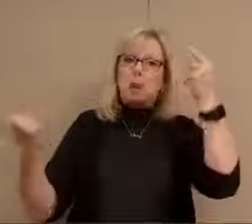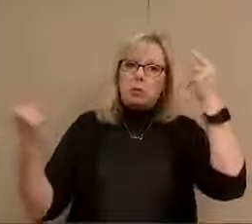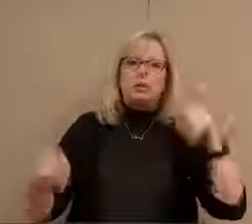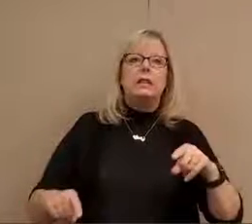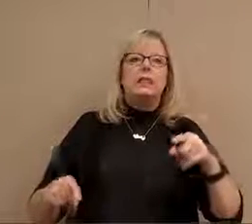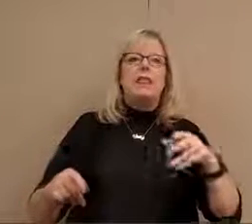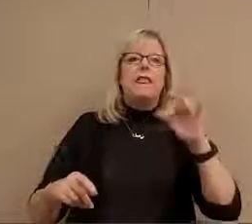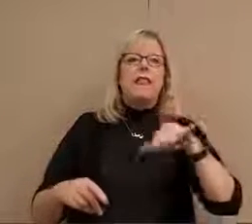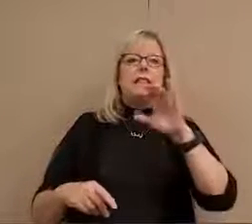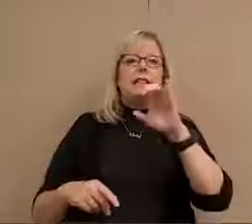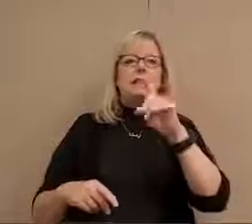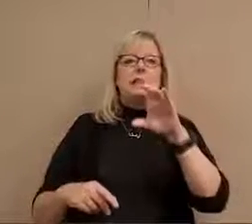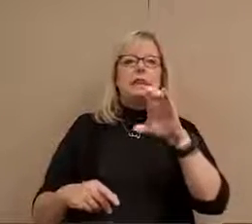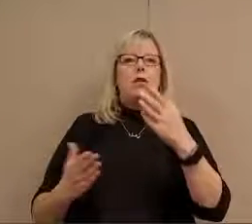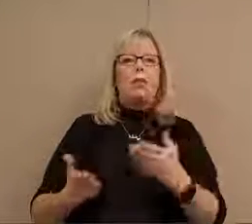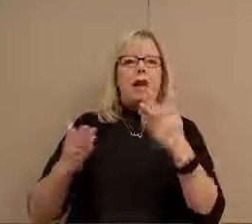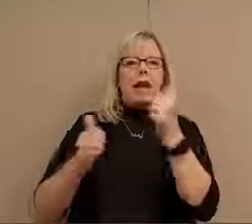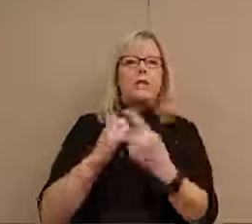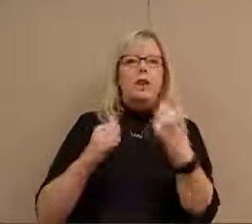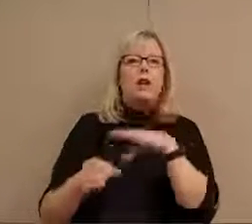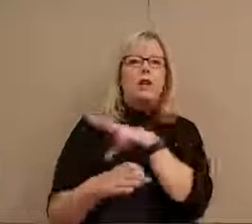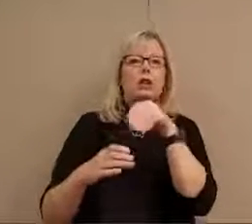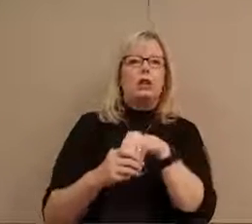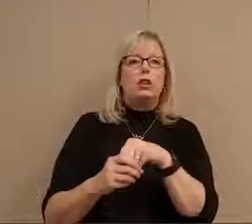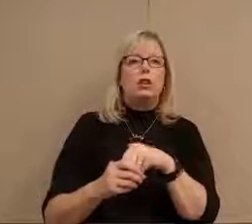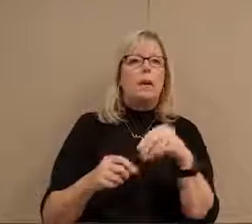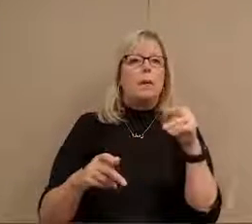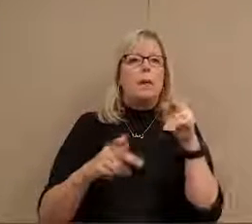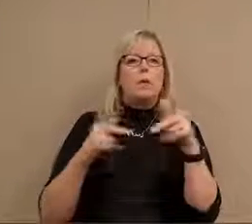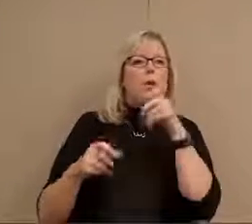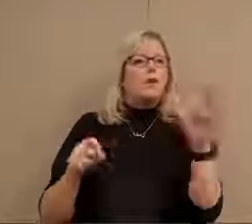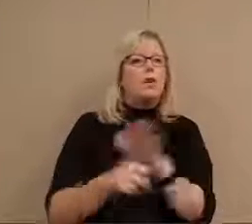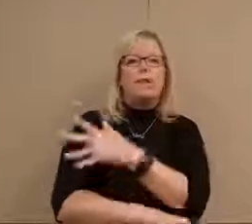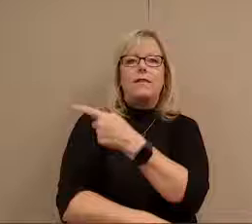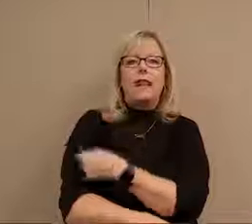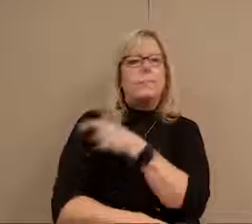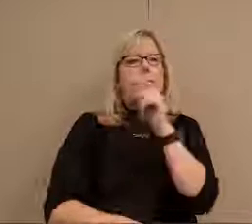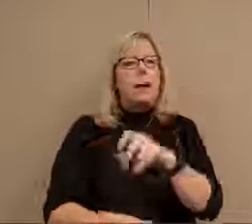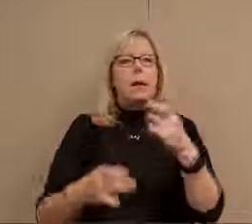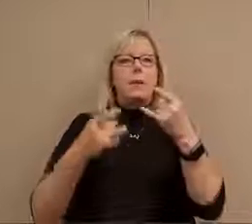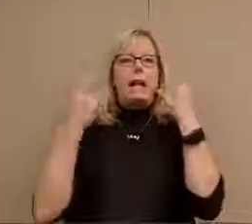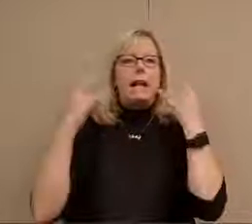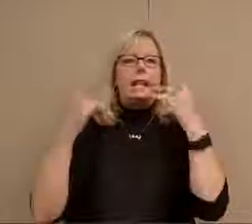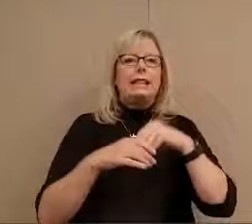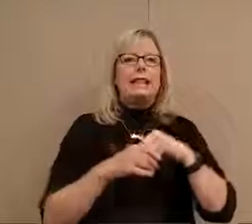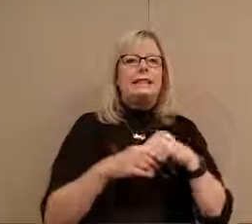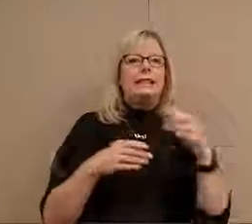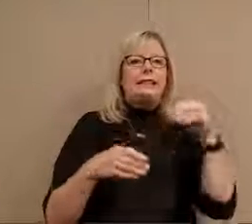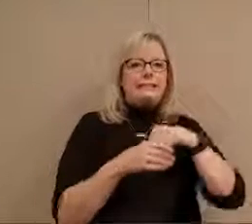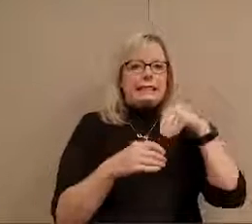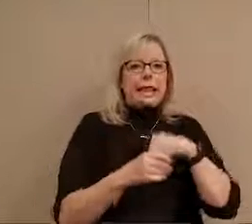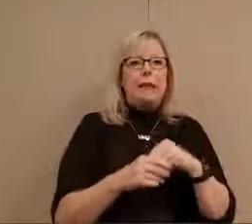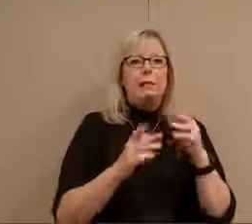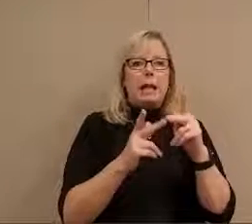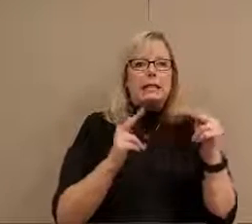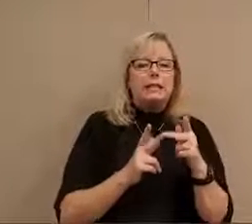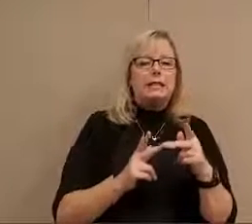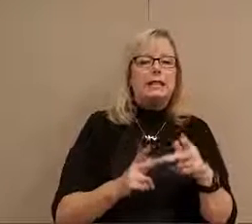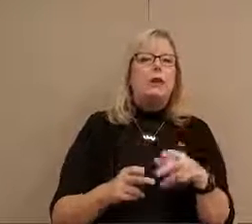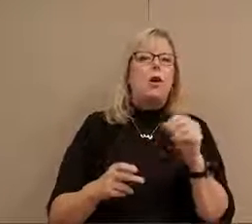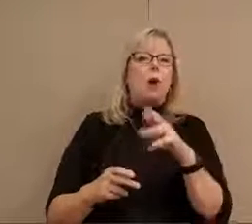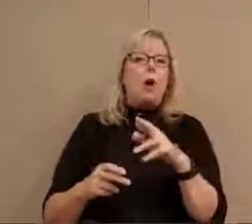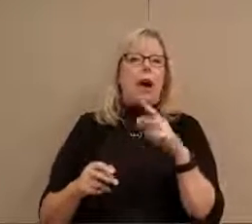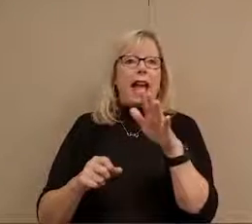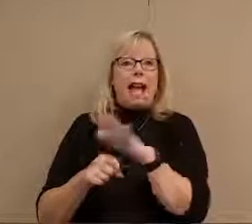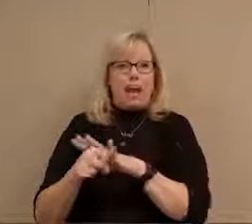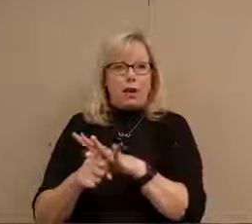agreement that CDC recommends that everyone, including fully vaccinated individuals, wear a mask in public indoor settings and in areas with substantial